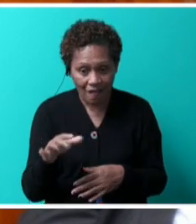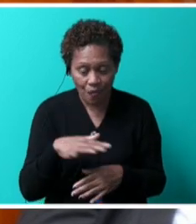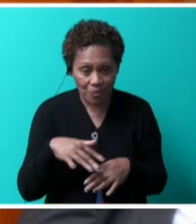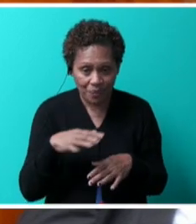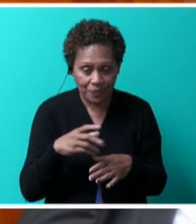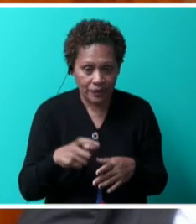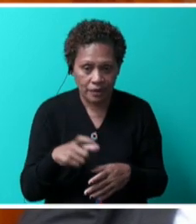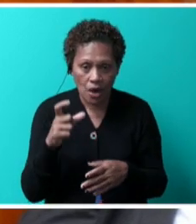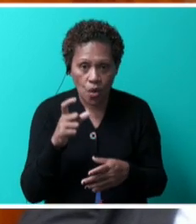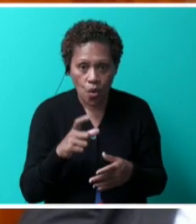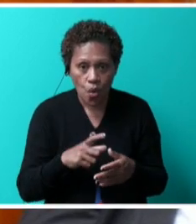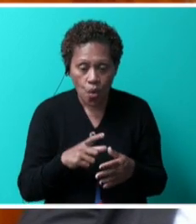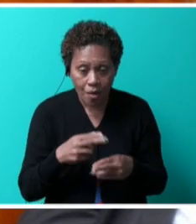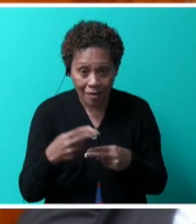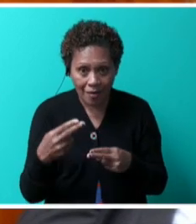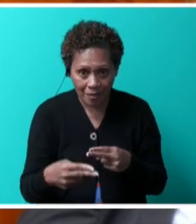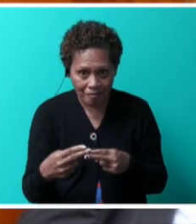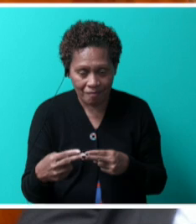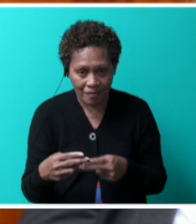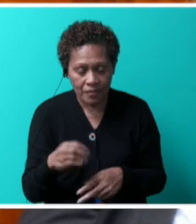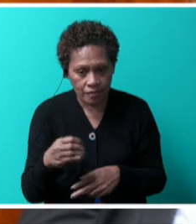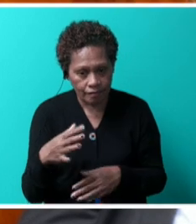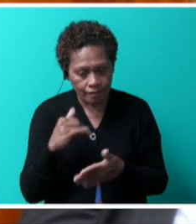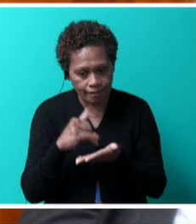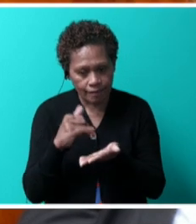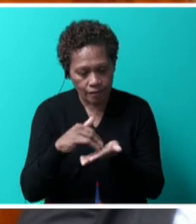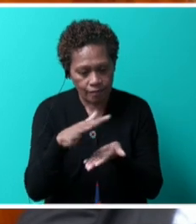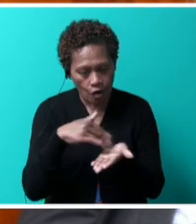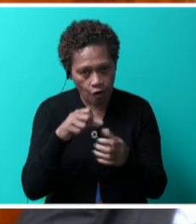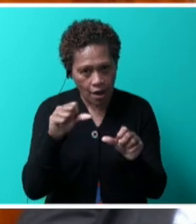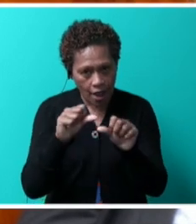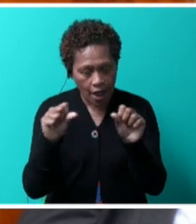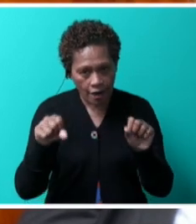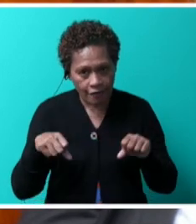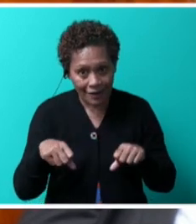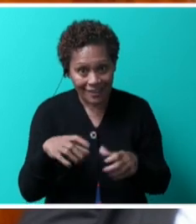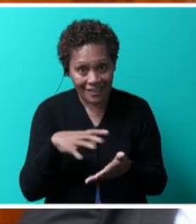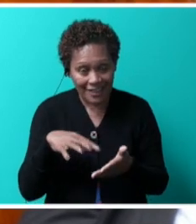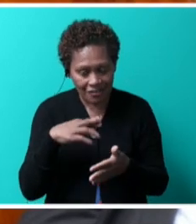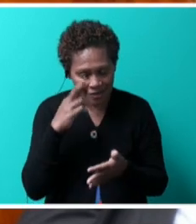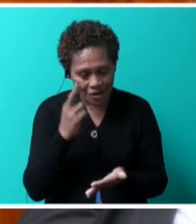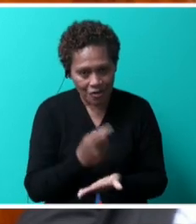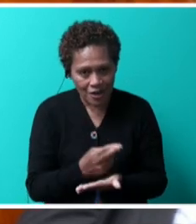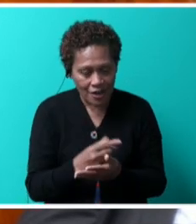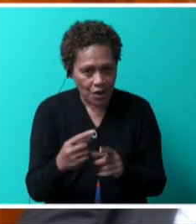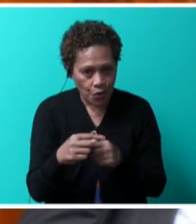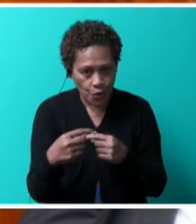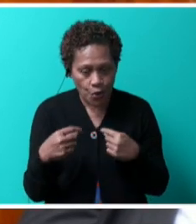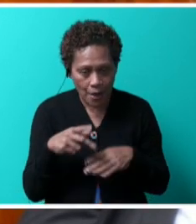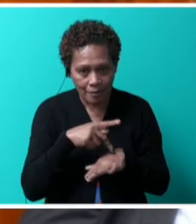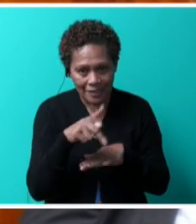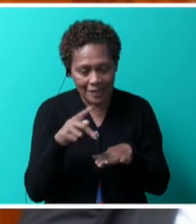improves soil's health, and helps our agriculture sector adapt to climate realities that we, as Pacific Island